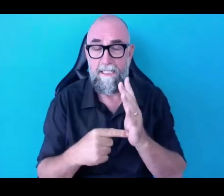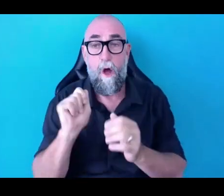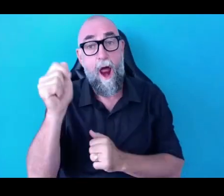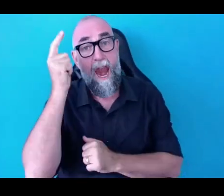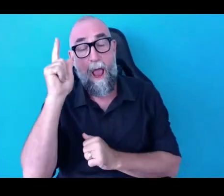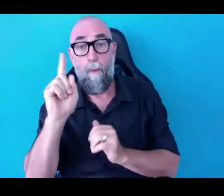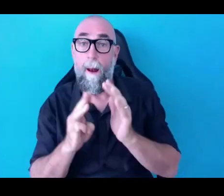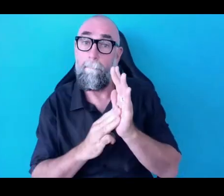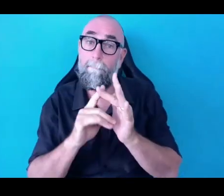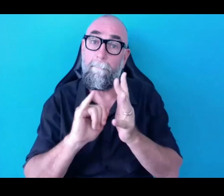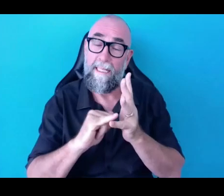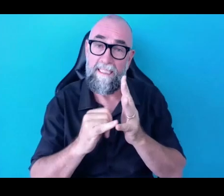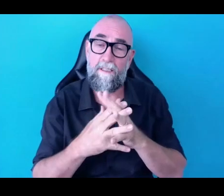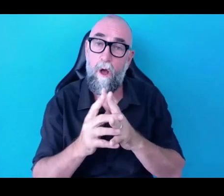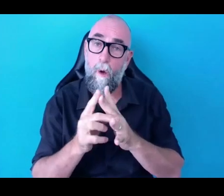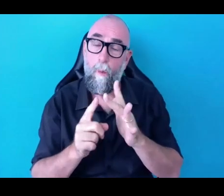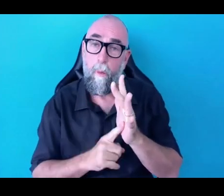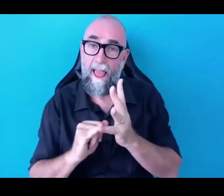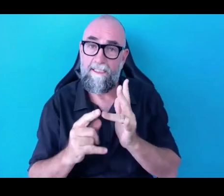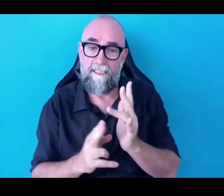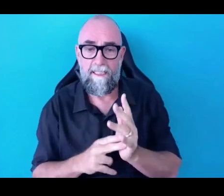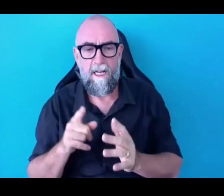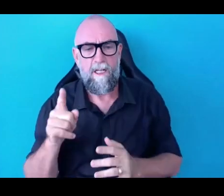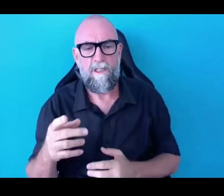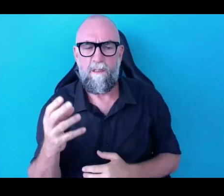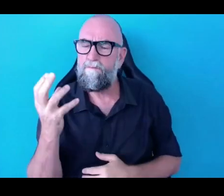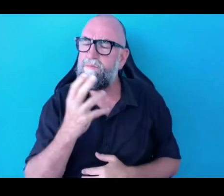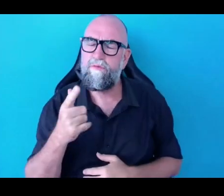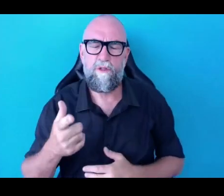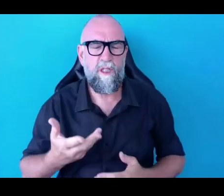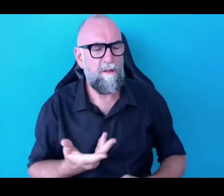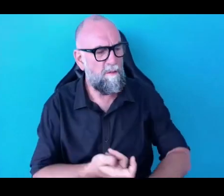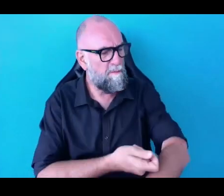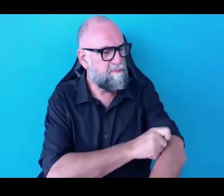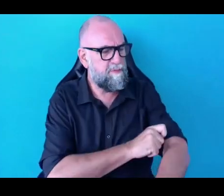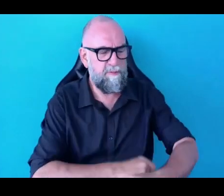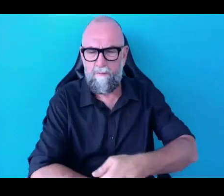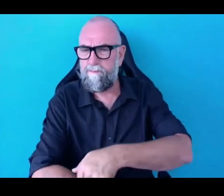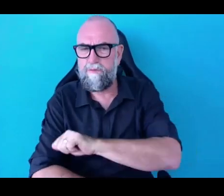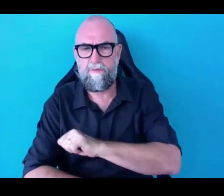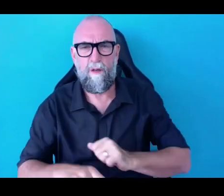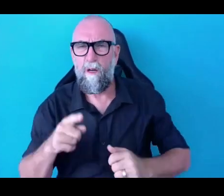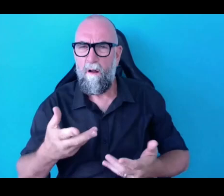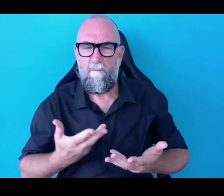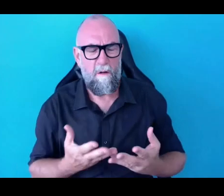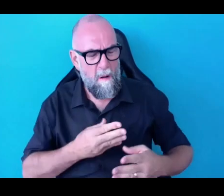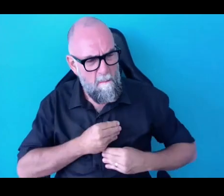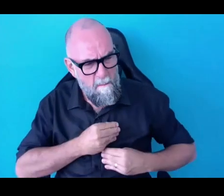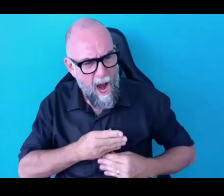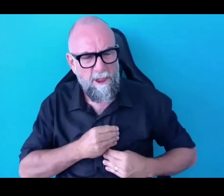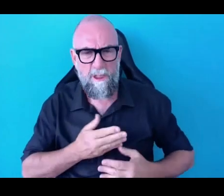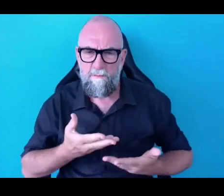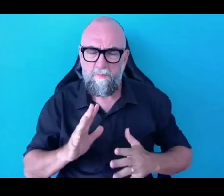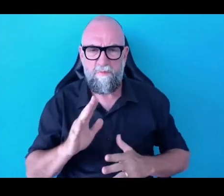and she was one of those passionate teachers that went above and beyond what was expected of her. It was through